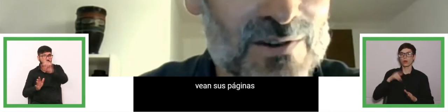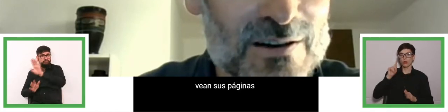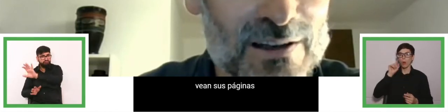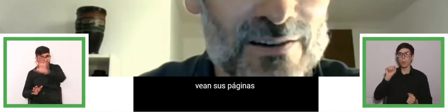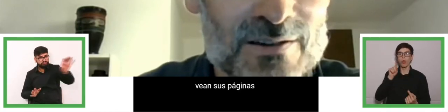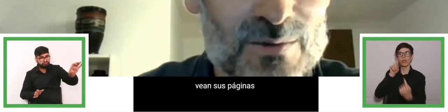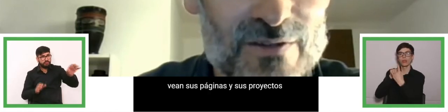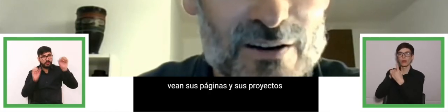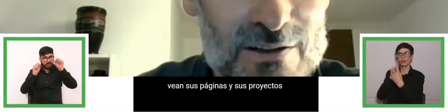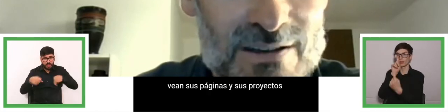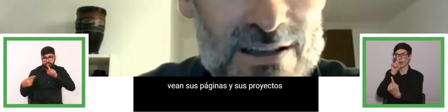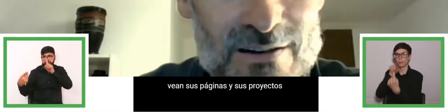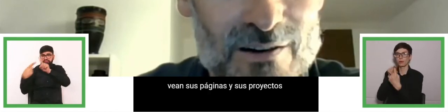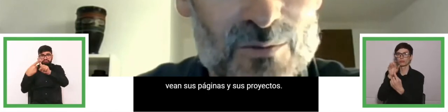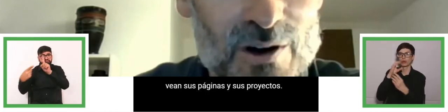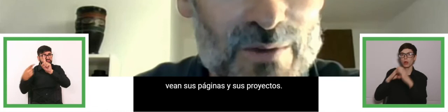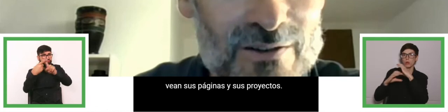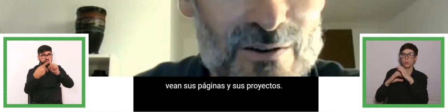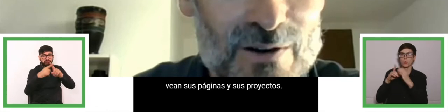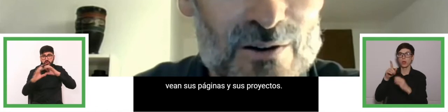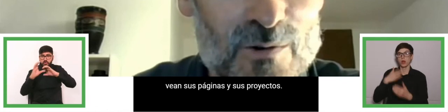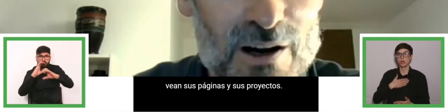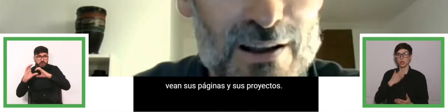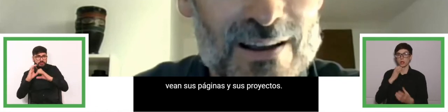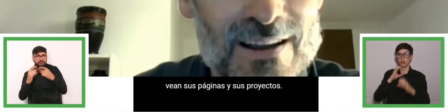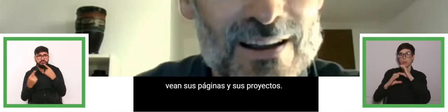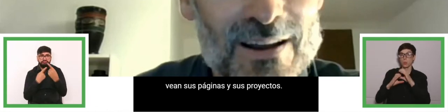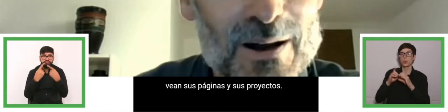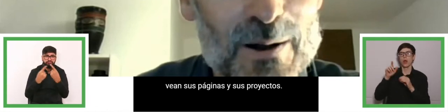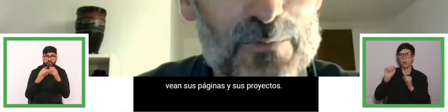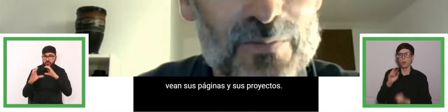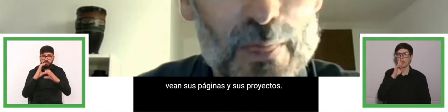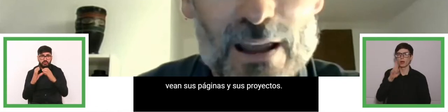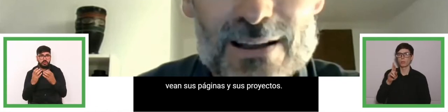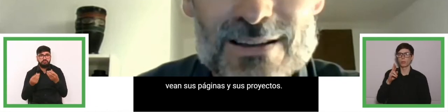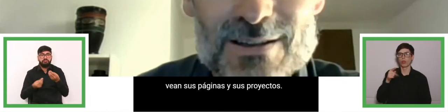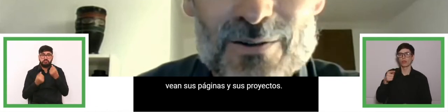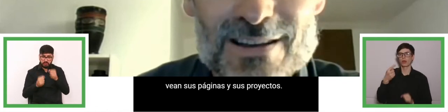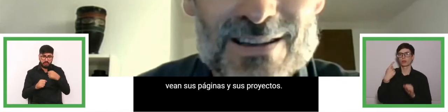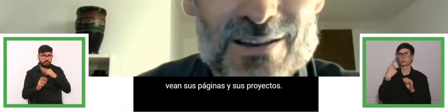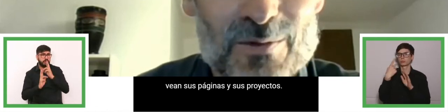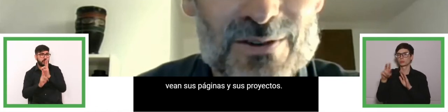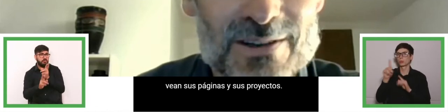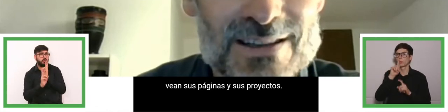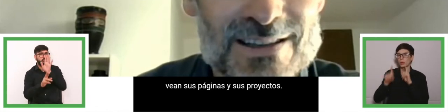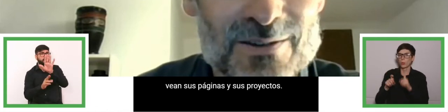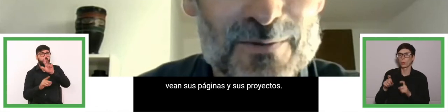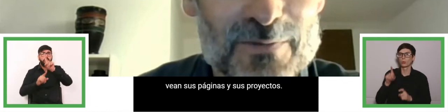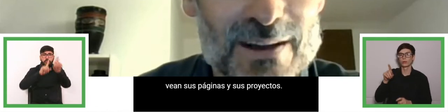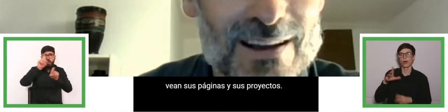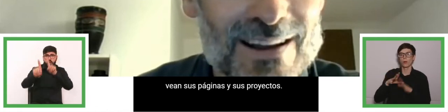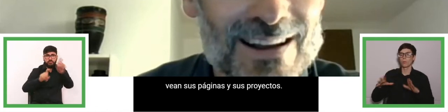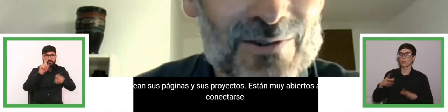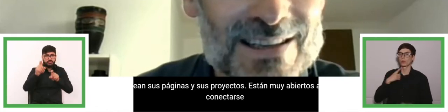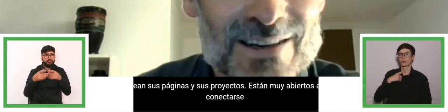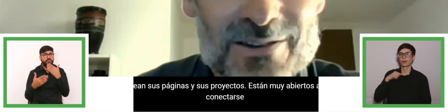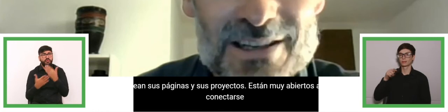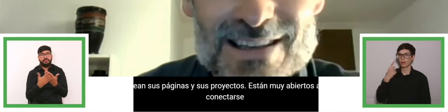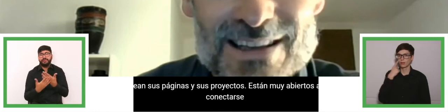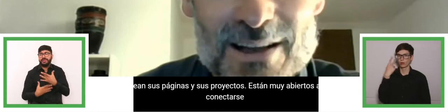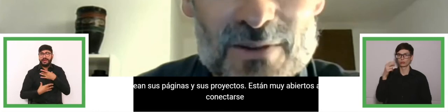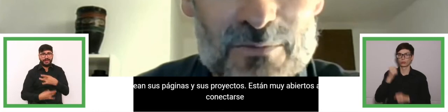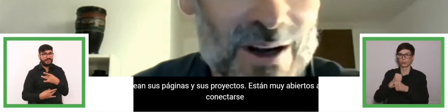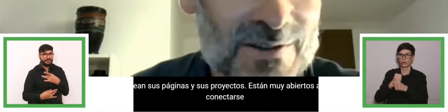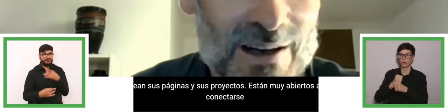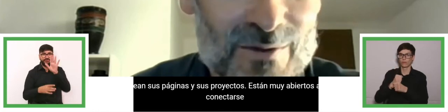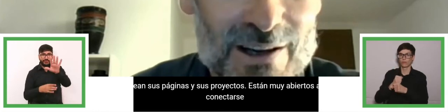questions. They would certainly also be very interested to learn more about you and your work. So this is an opportunity to create